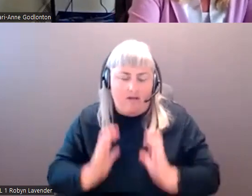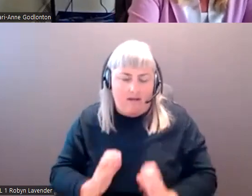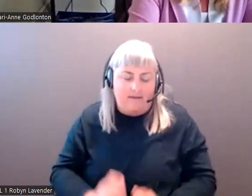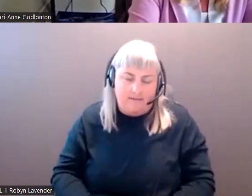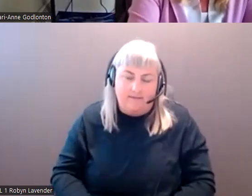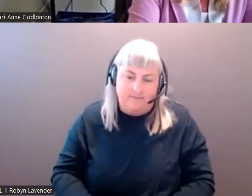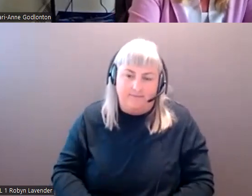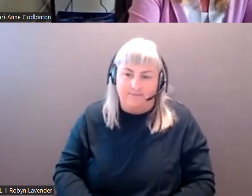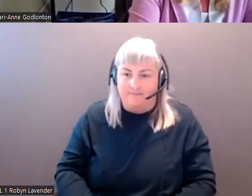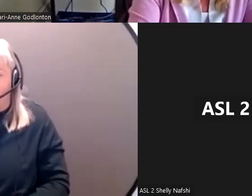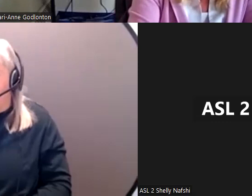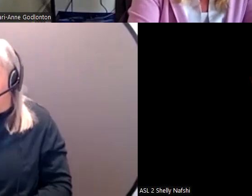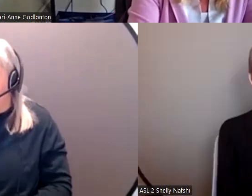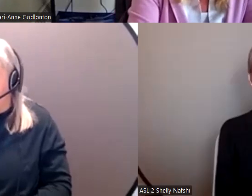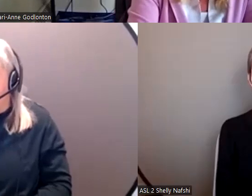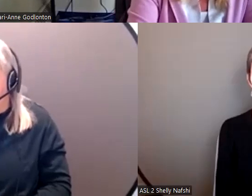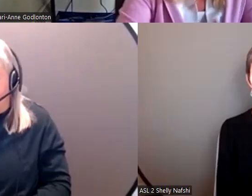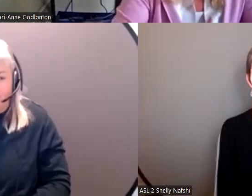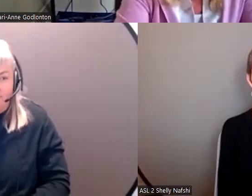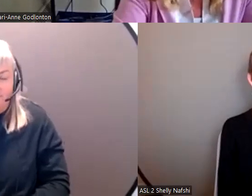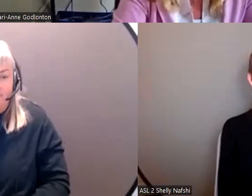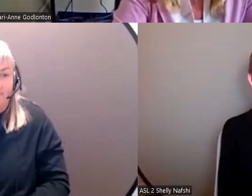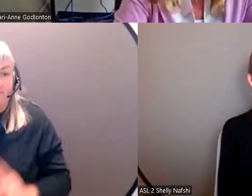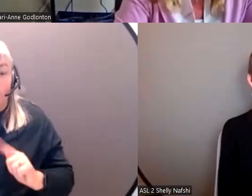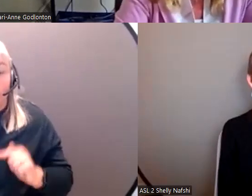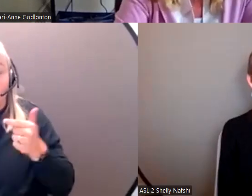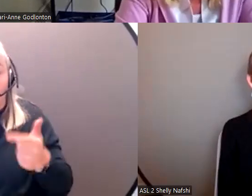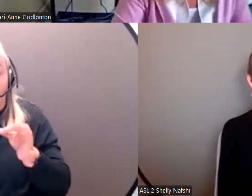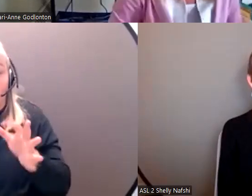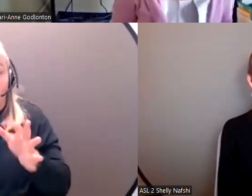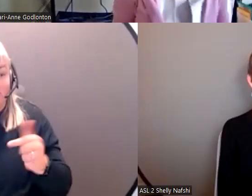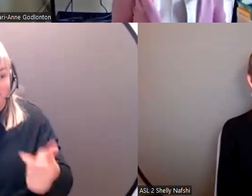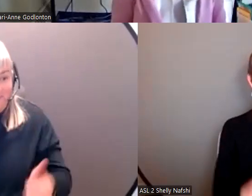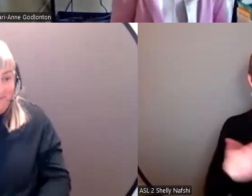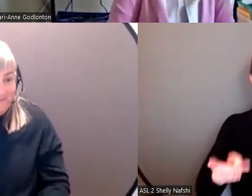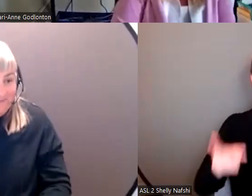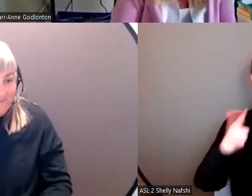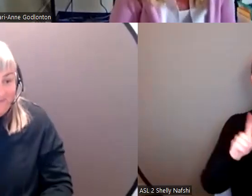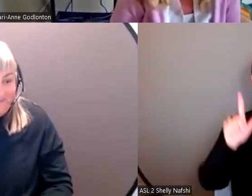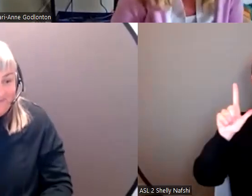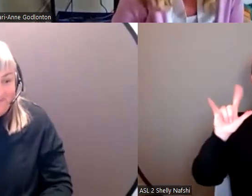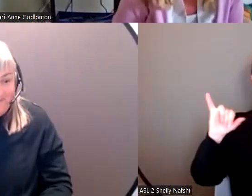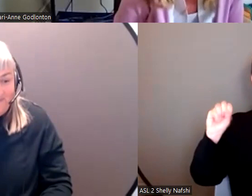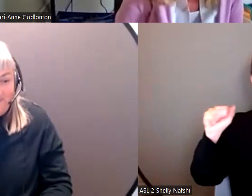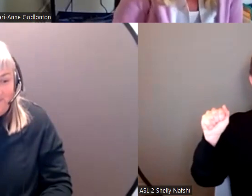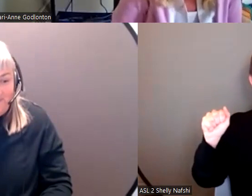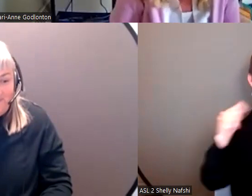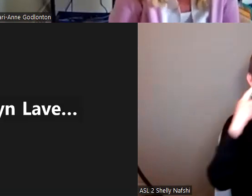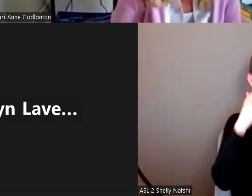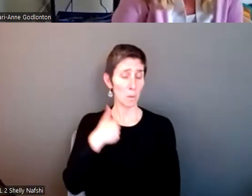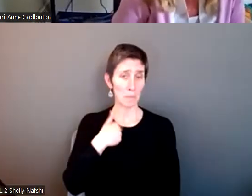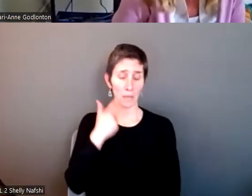That's thanks, Marianne. Yeah, thanks, Marianne. Lisa? Yeah, for me, it's been a real